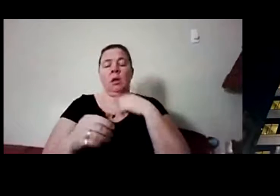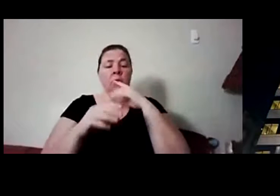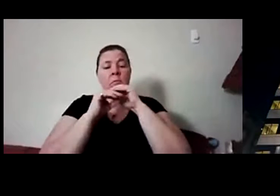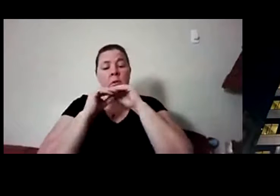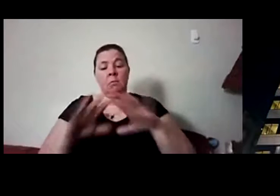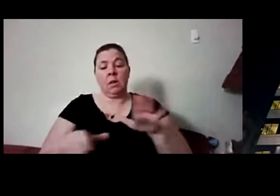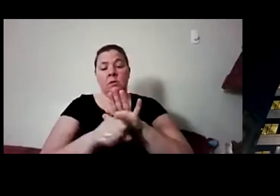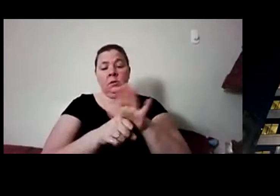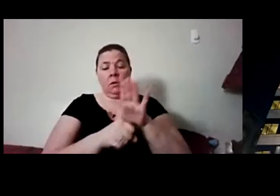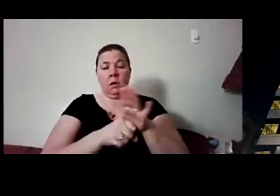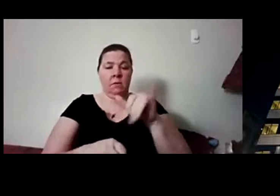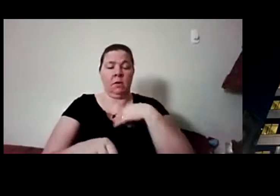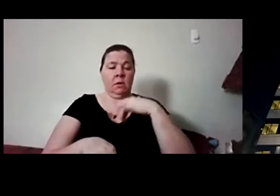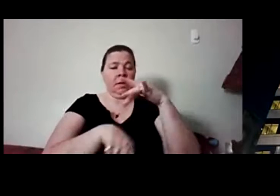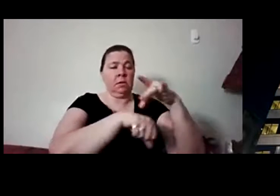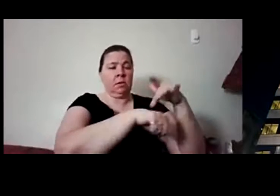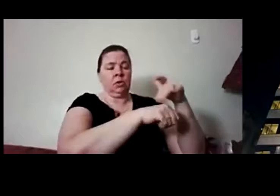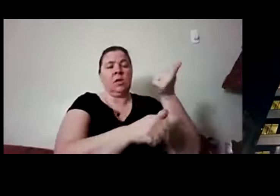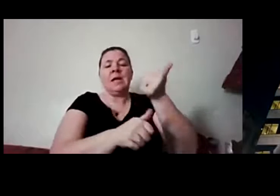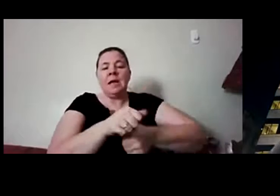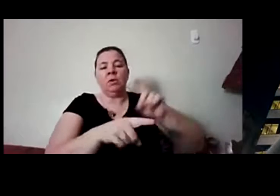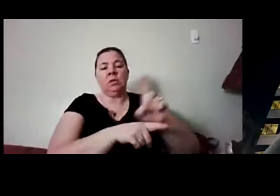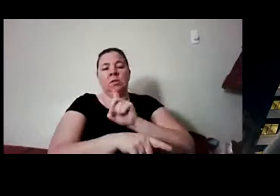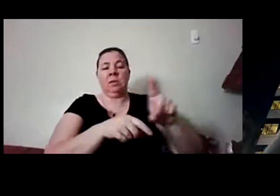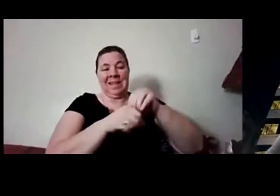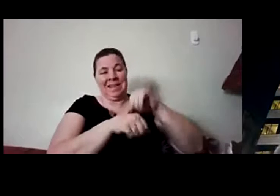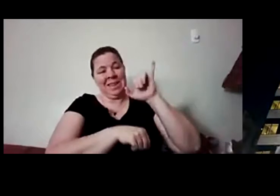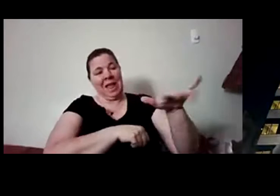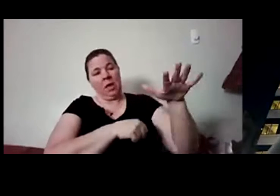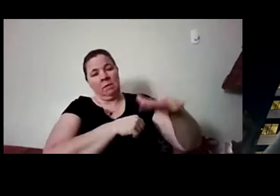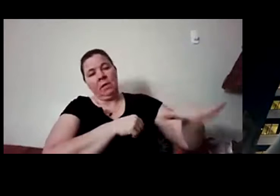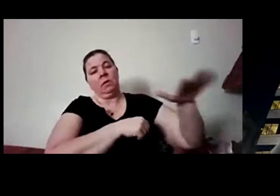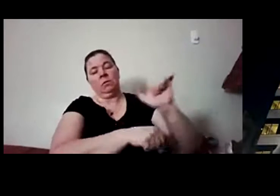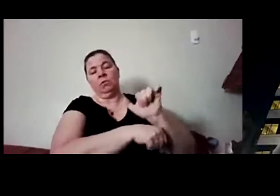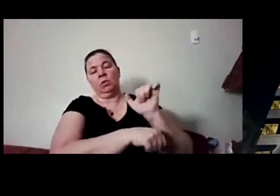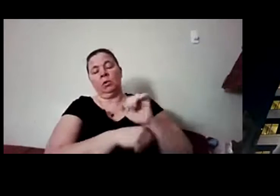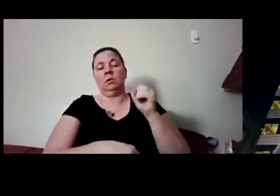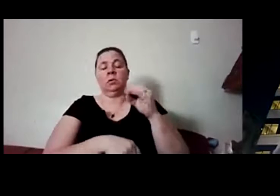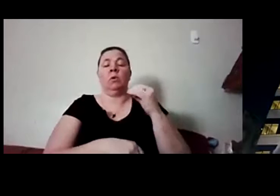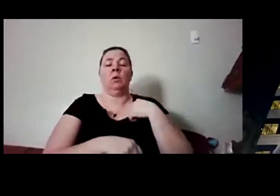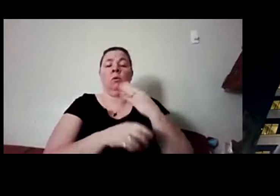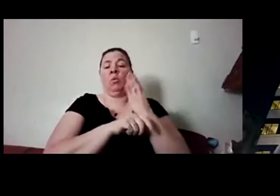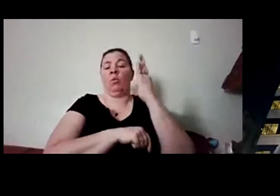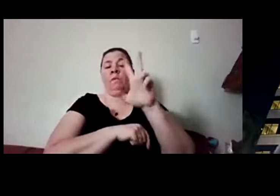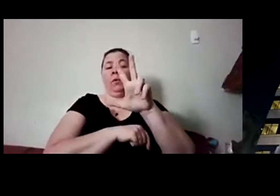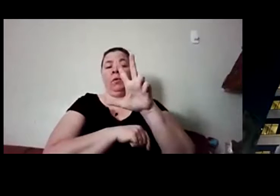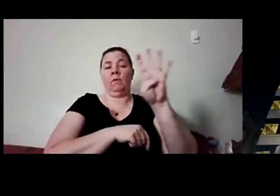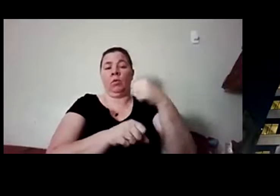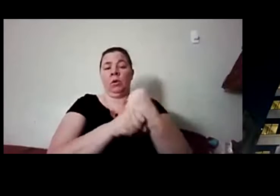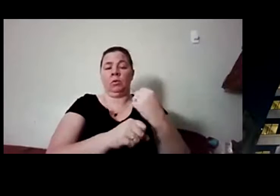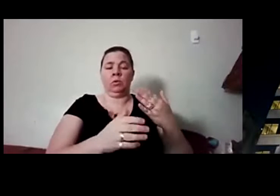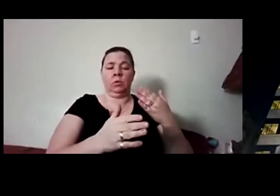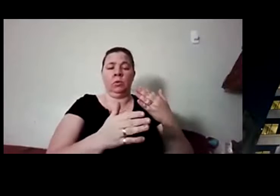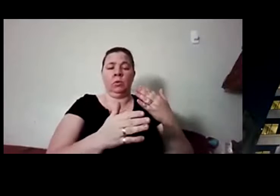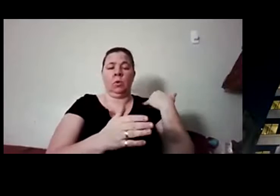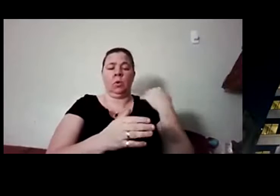touch almost every discipline in that field. Now, just over 34 years ago, I ran into the works of